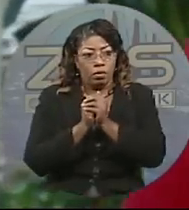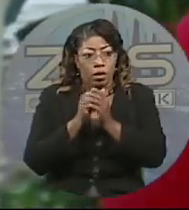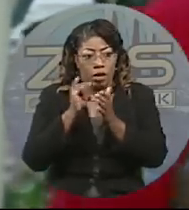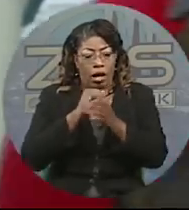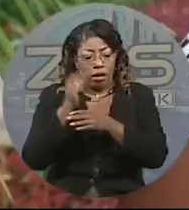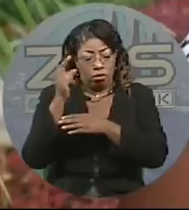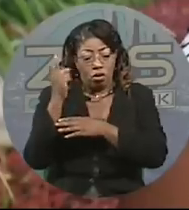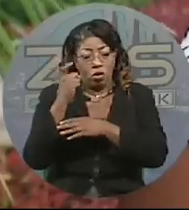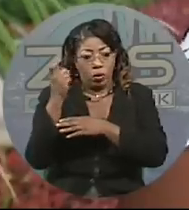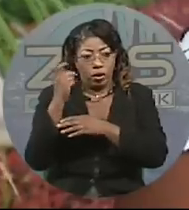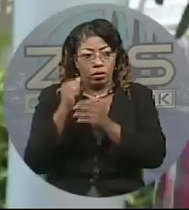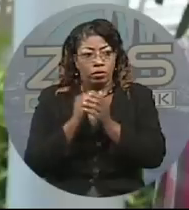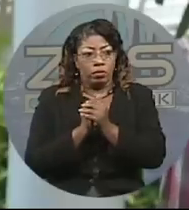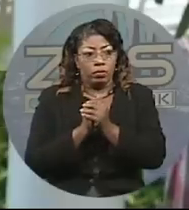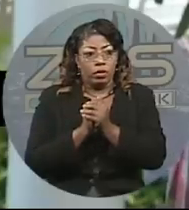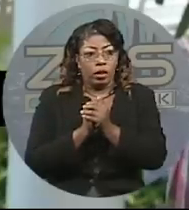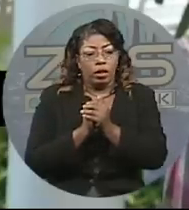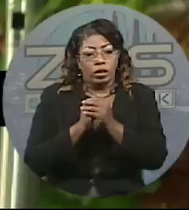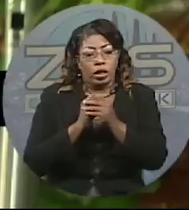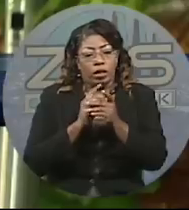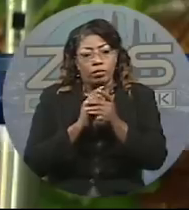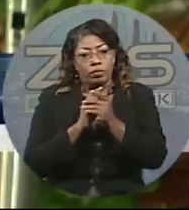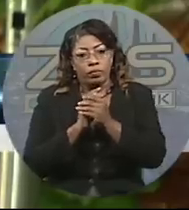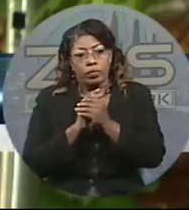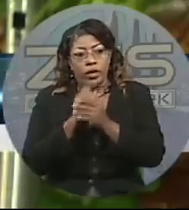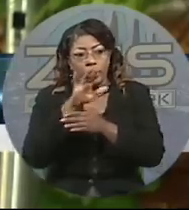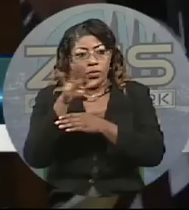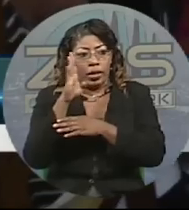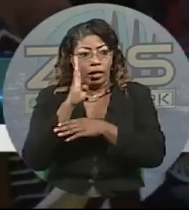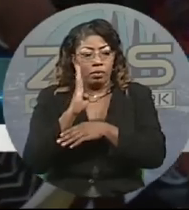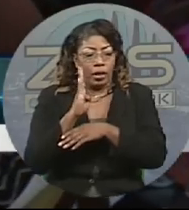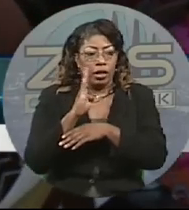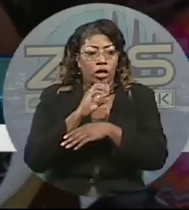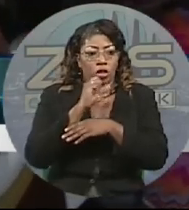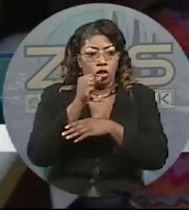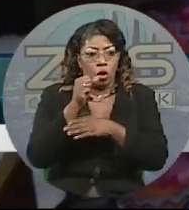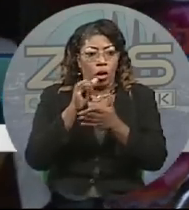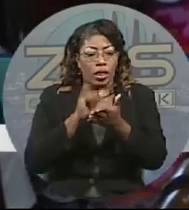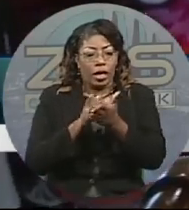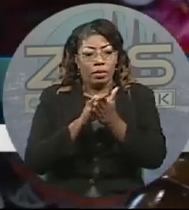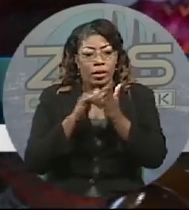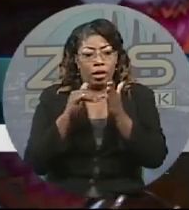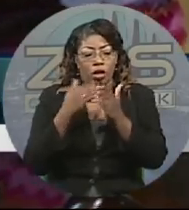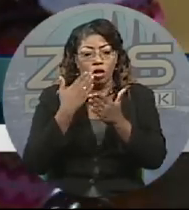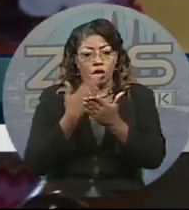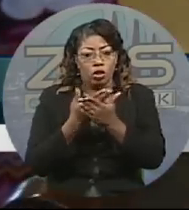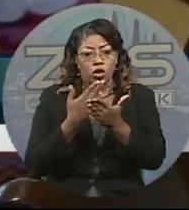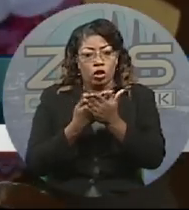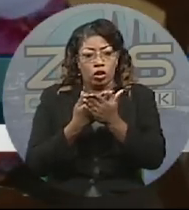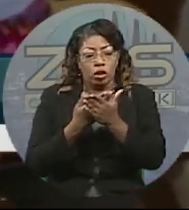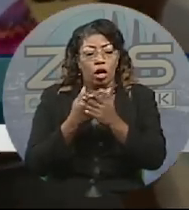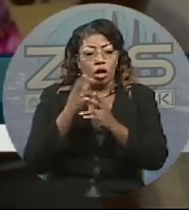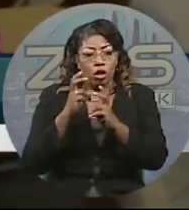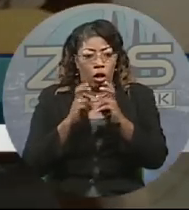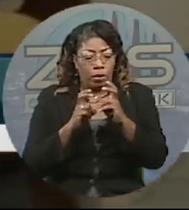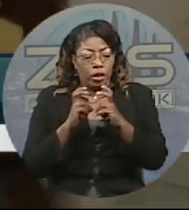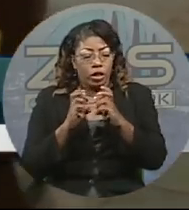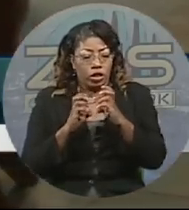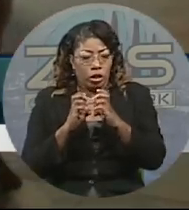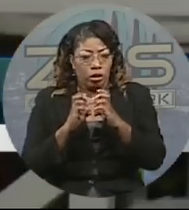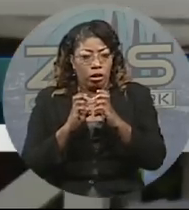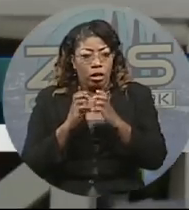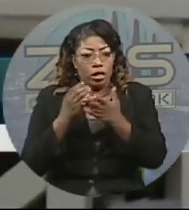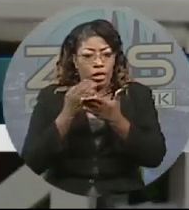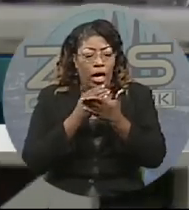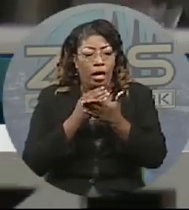The trash talking started early at this year's Spelling Bee and ensured to be a fierce competition. Some of the spellers were representing